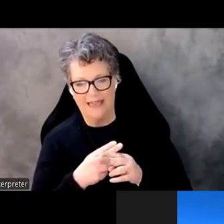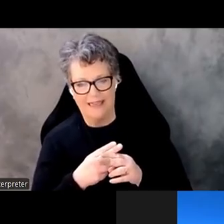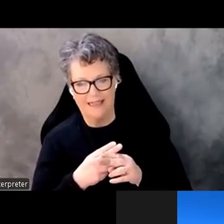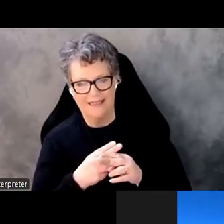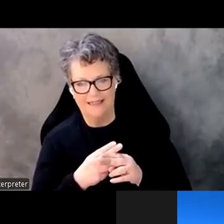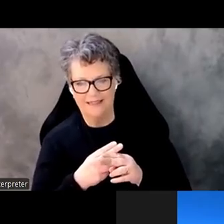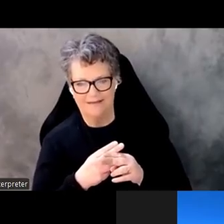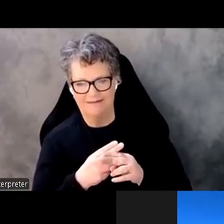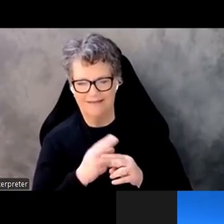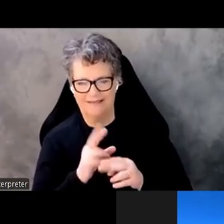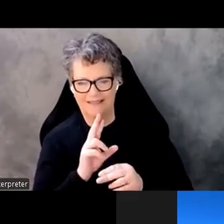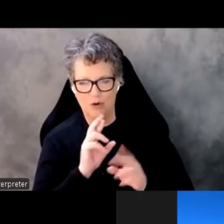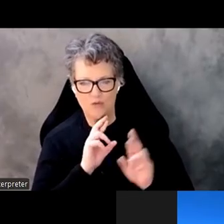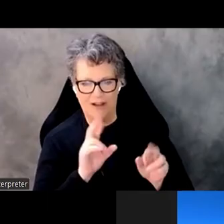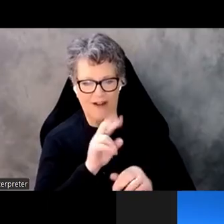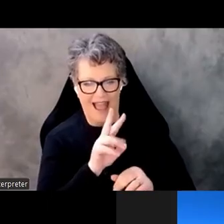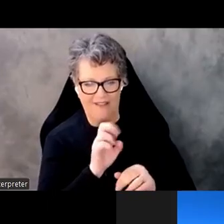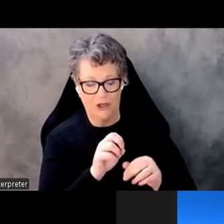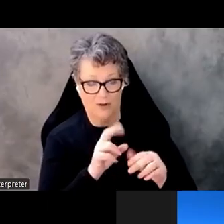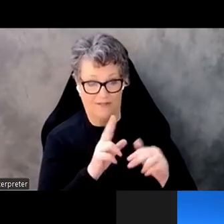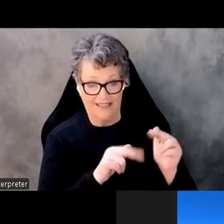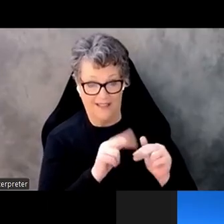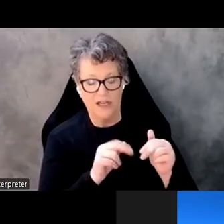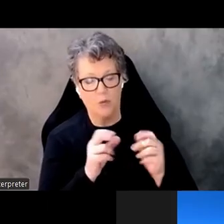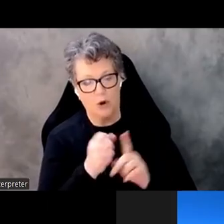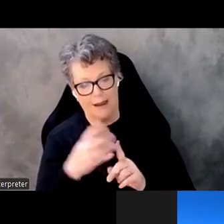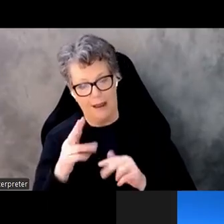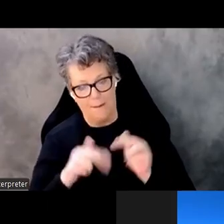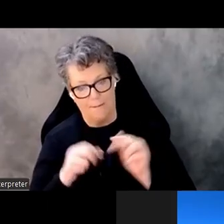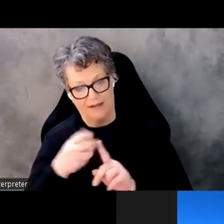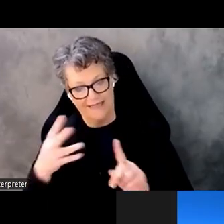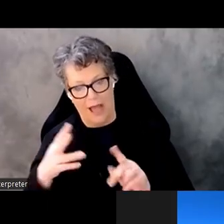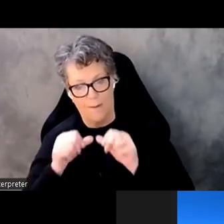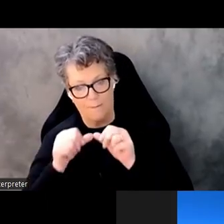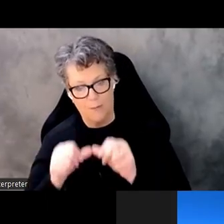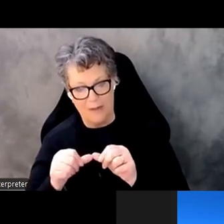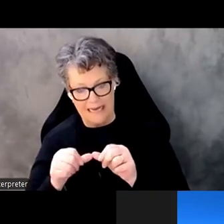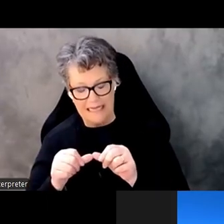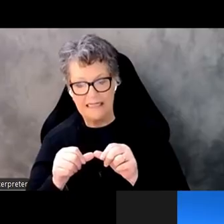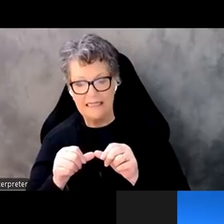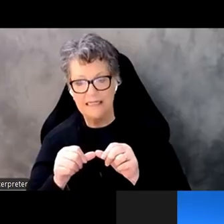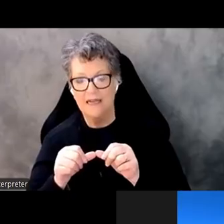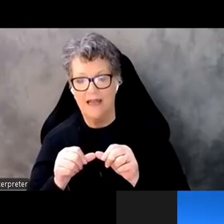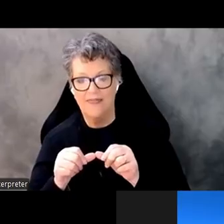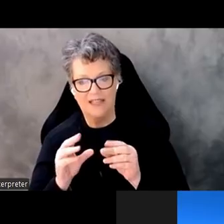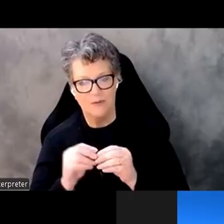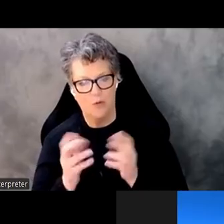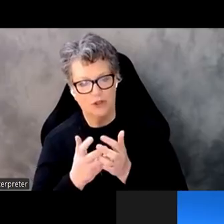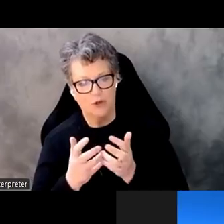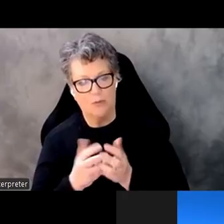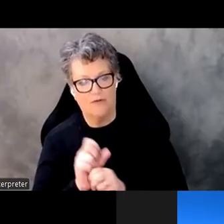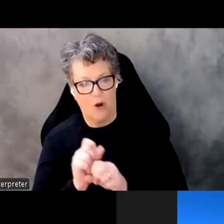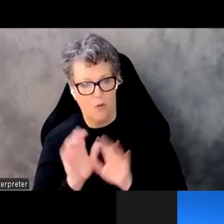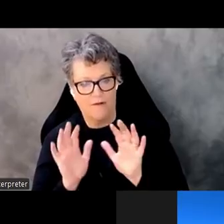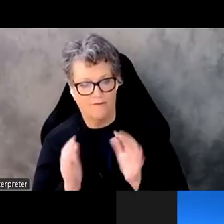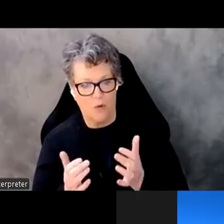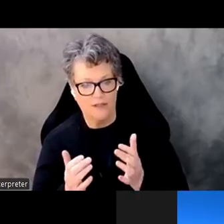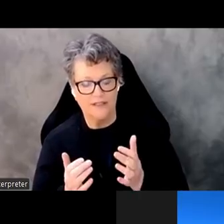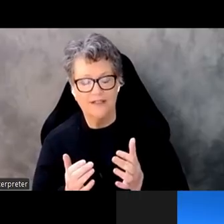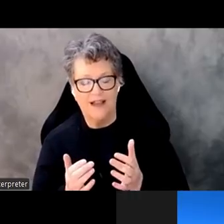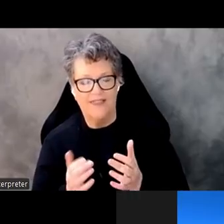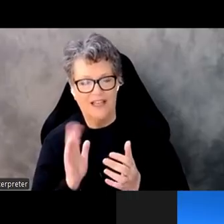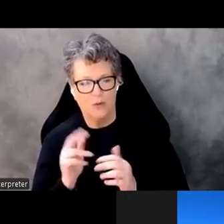that River Avenue facility. We are going to build out permanent amenities that are more suitable for our workforce, and that's why